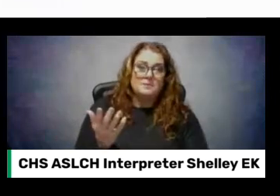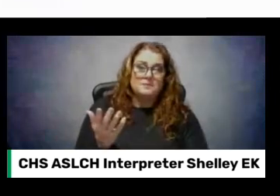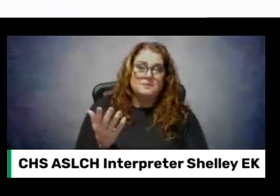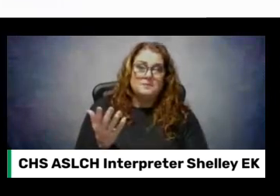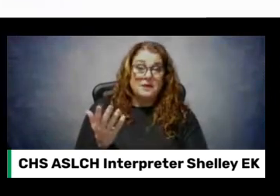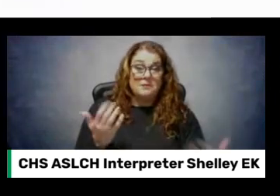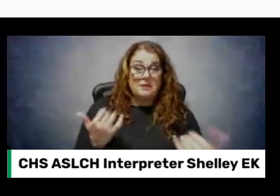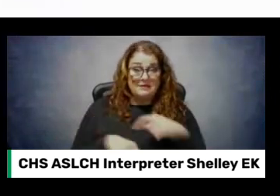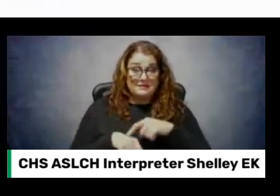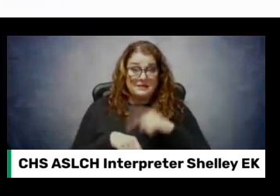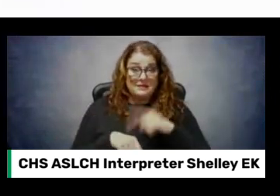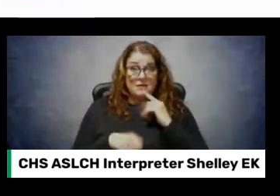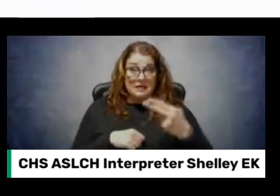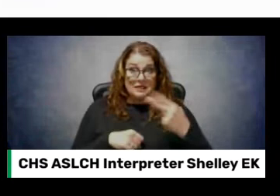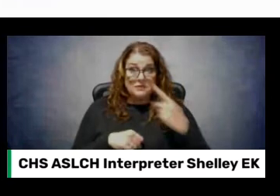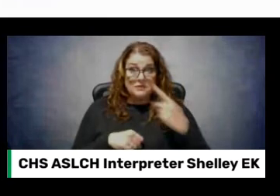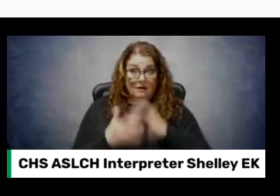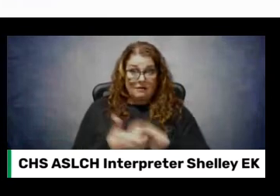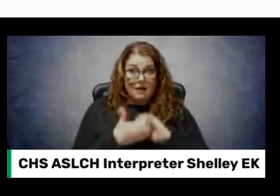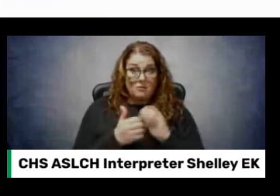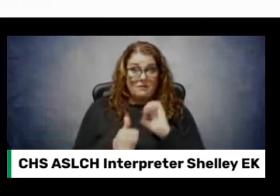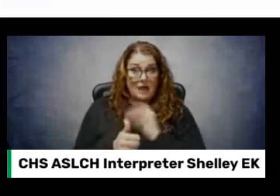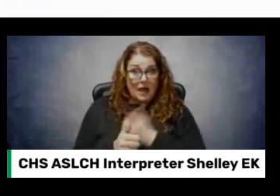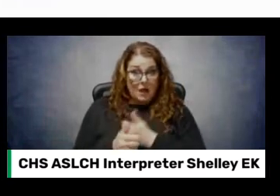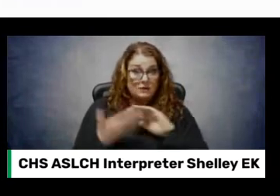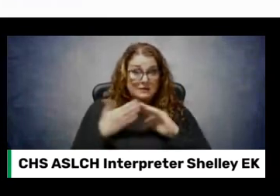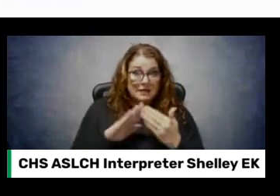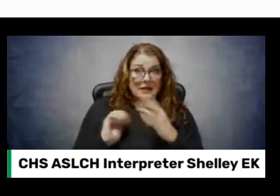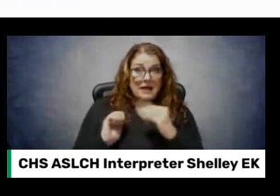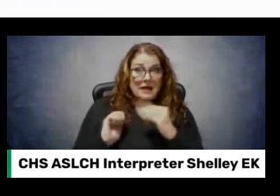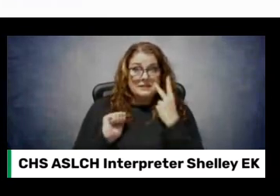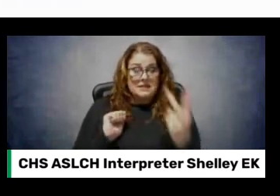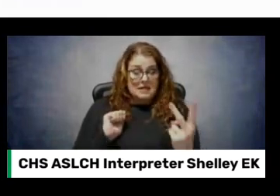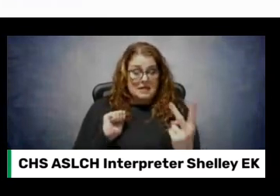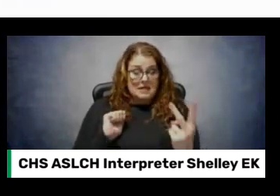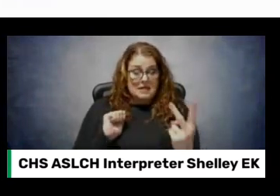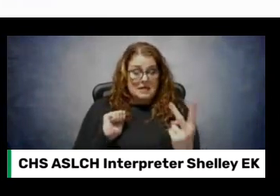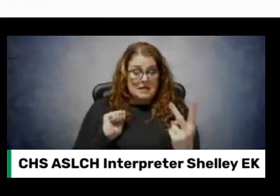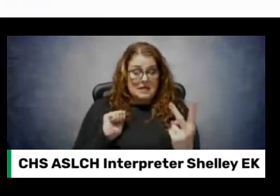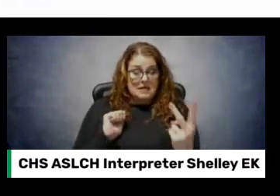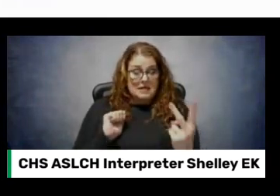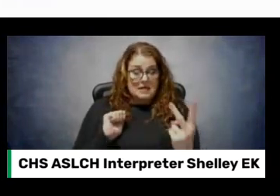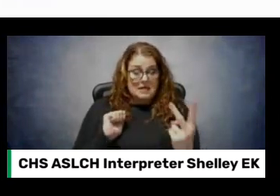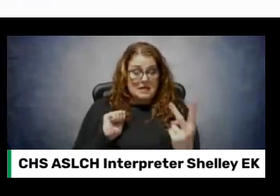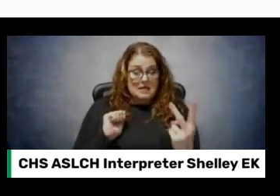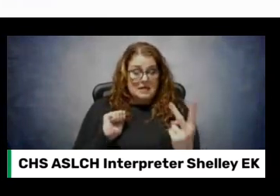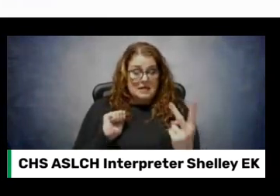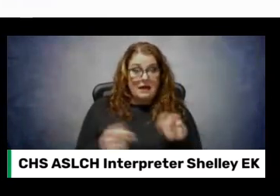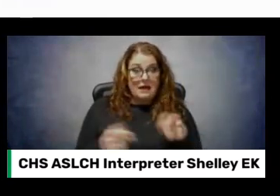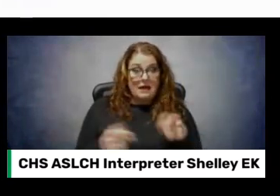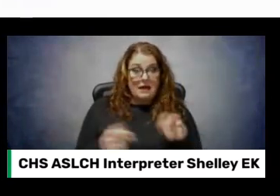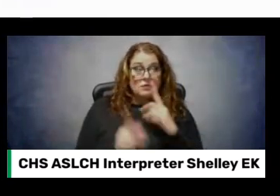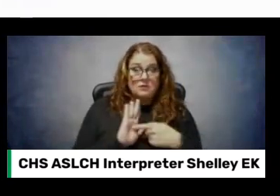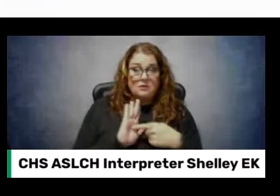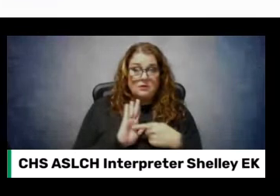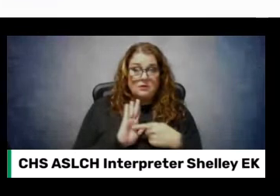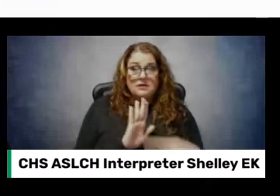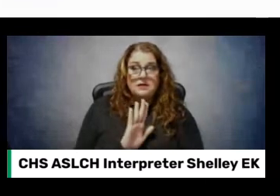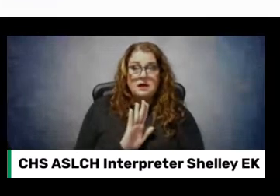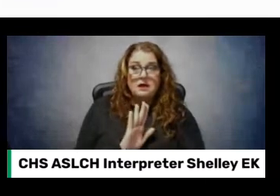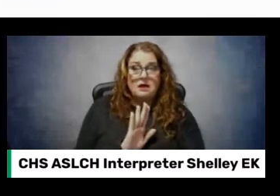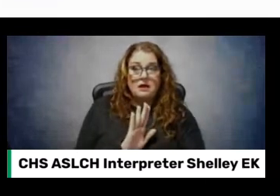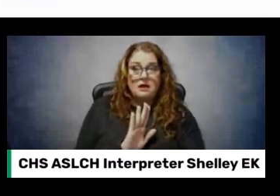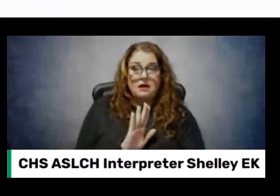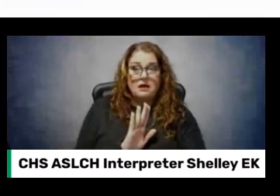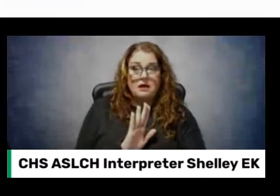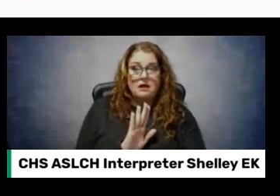we are collaborating with our city and seeing these pivots happen that really reflect how the